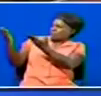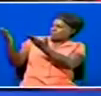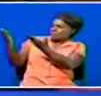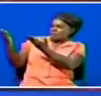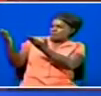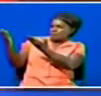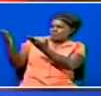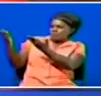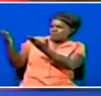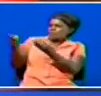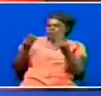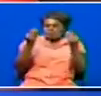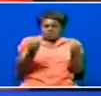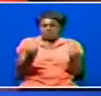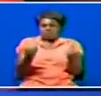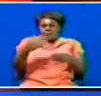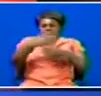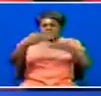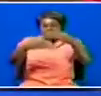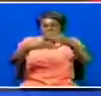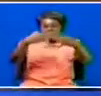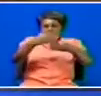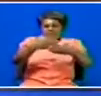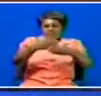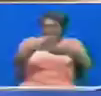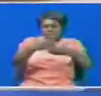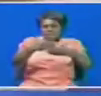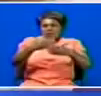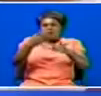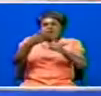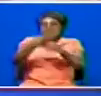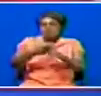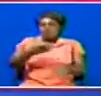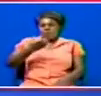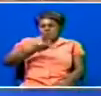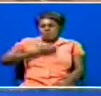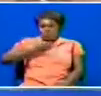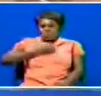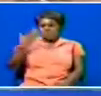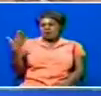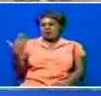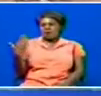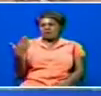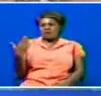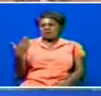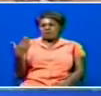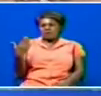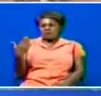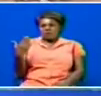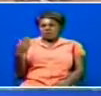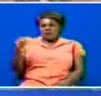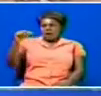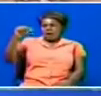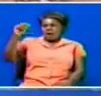construction. And it's a solution to building that is coming from our own hands. So for Dr. Oscar